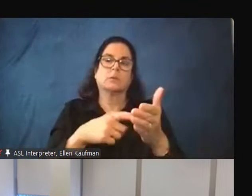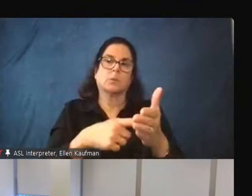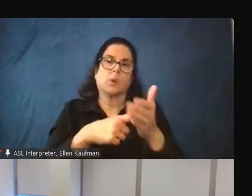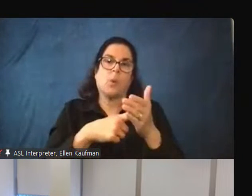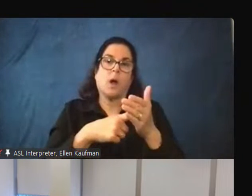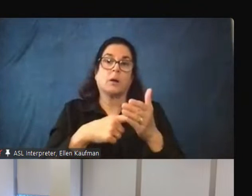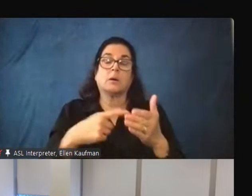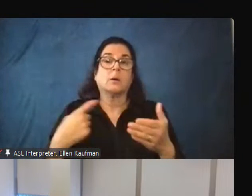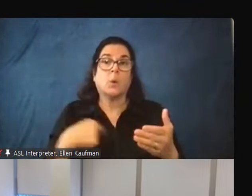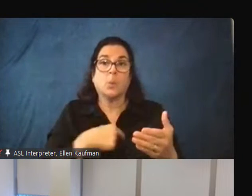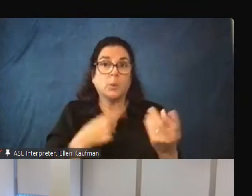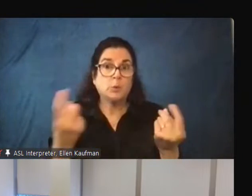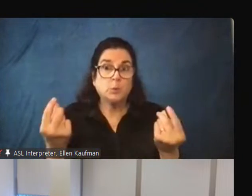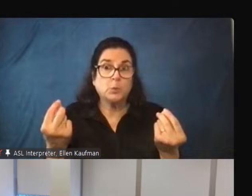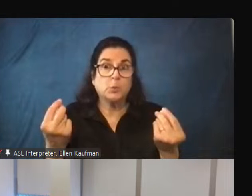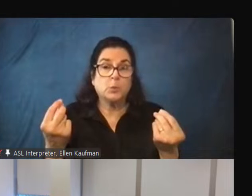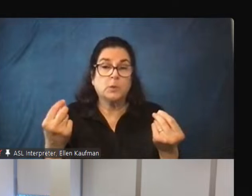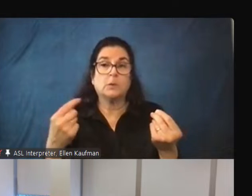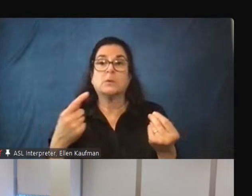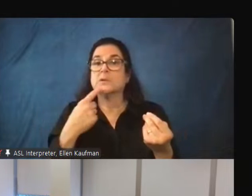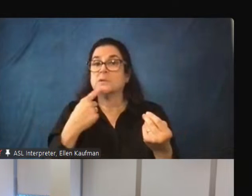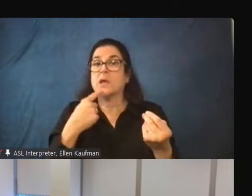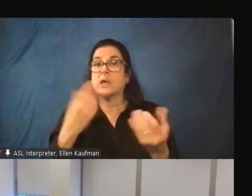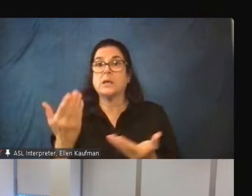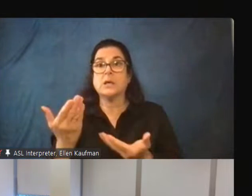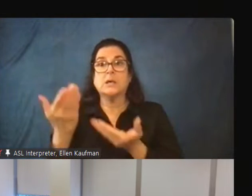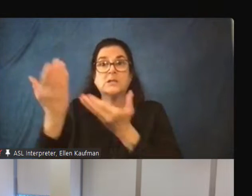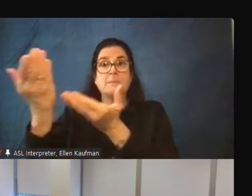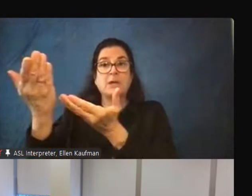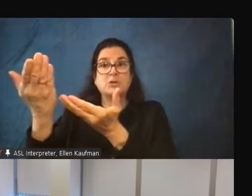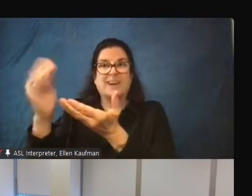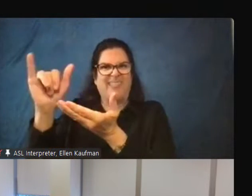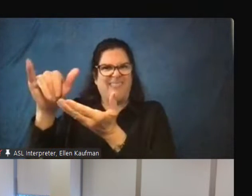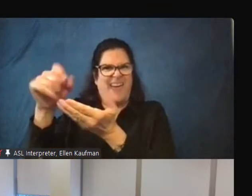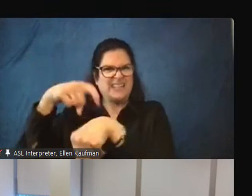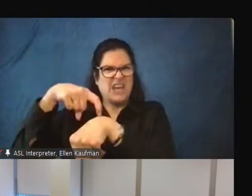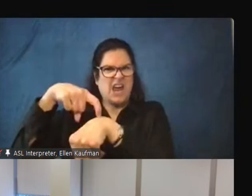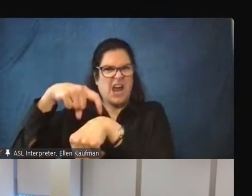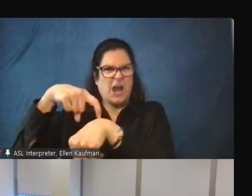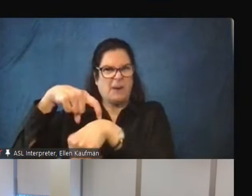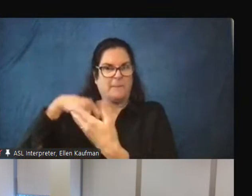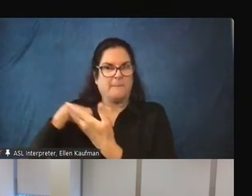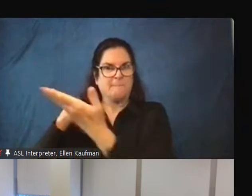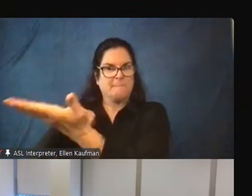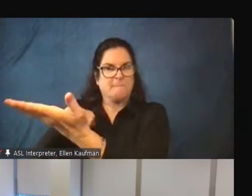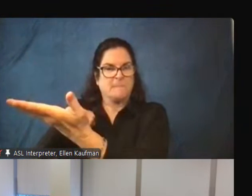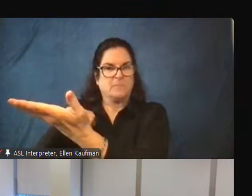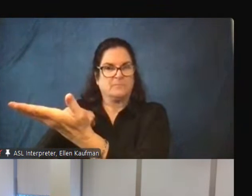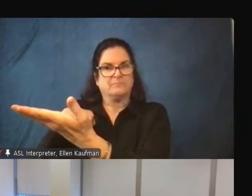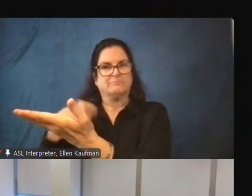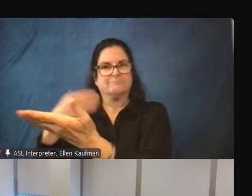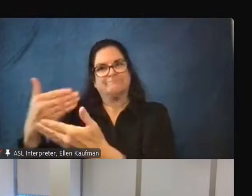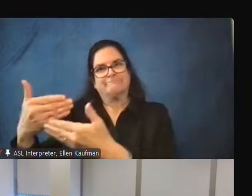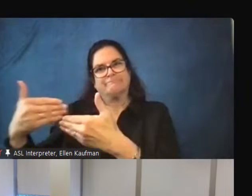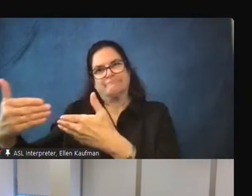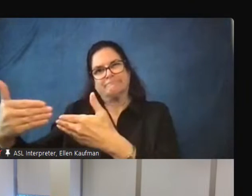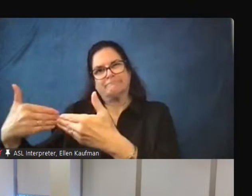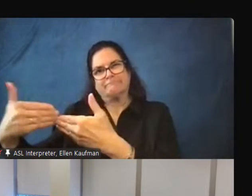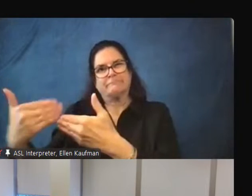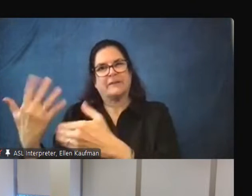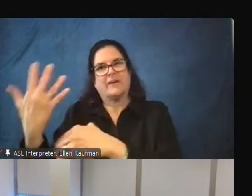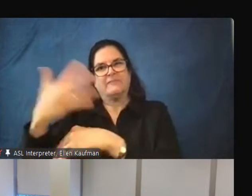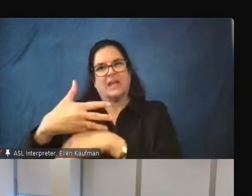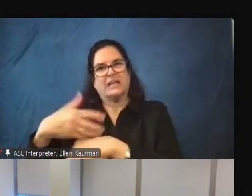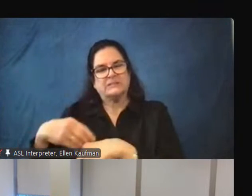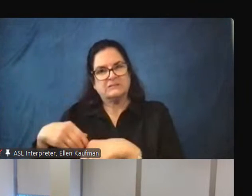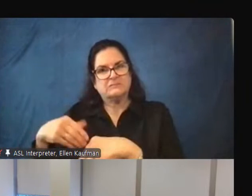we'll say submission at time of bid or proposal or within 5 days of our request to give them a little bit of time in